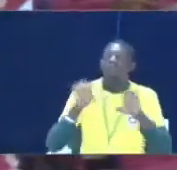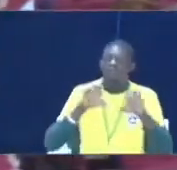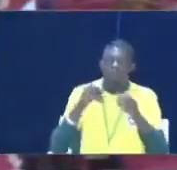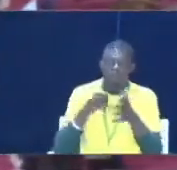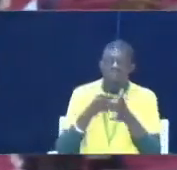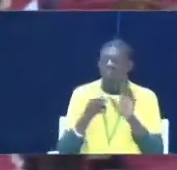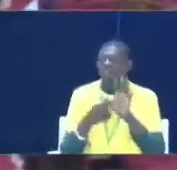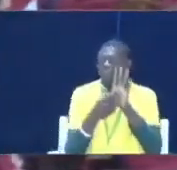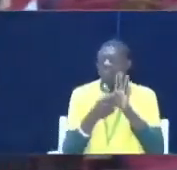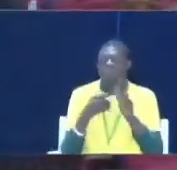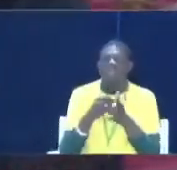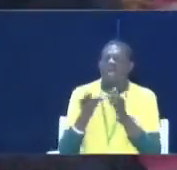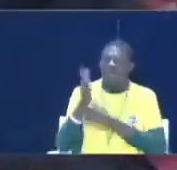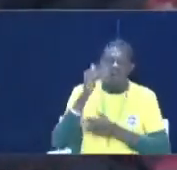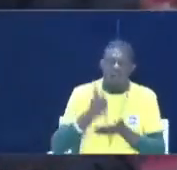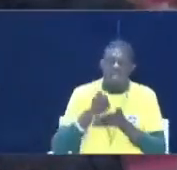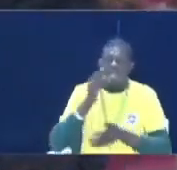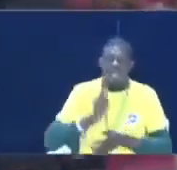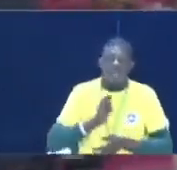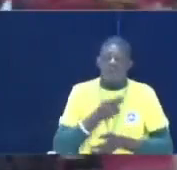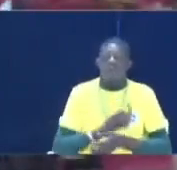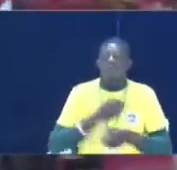pray God will help us in Jesus' name.